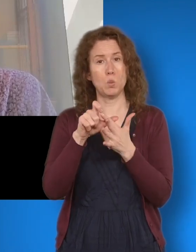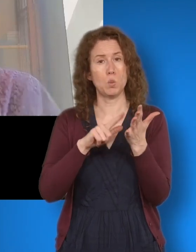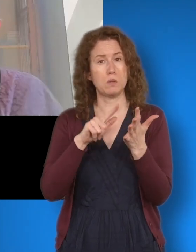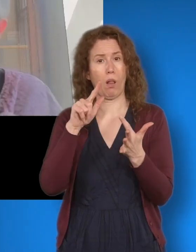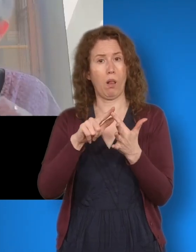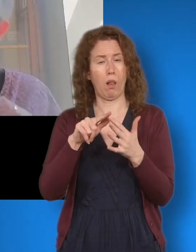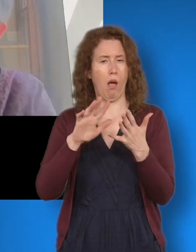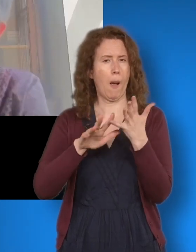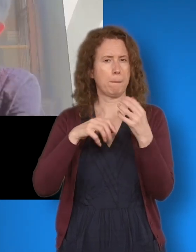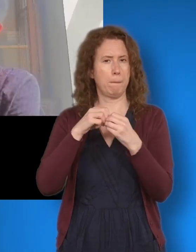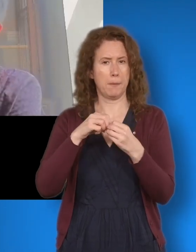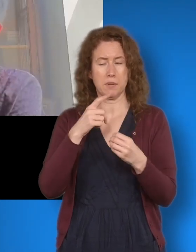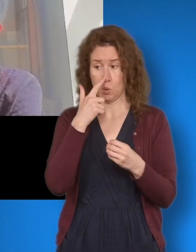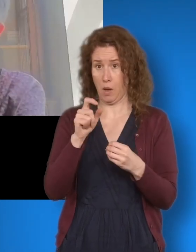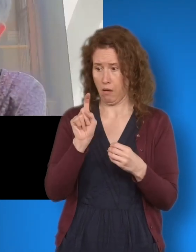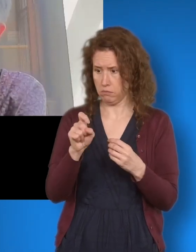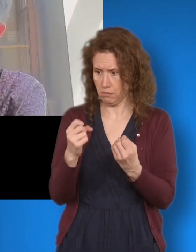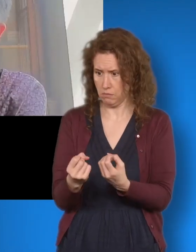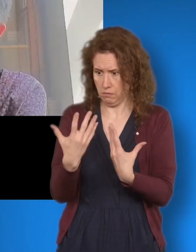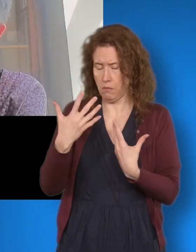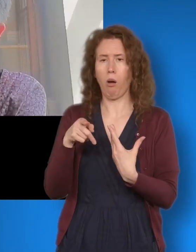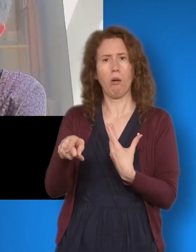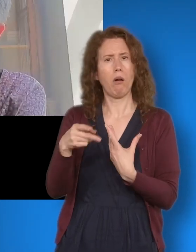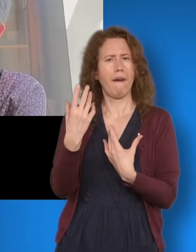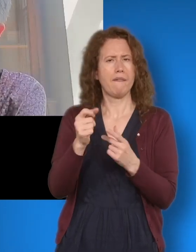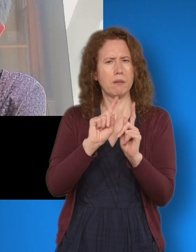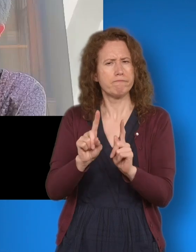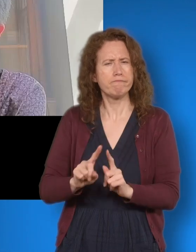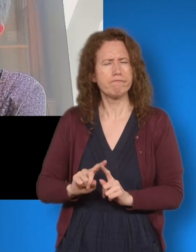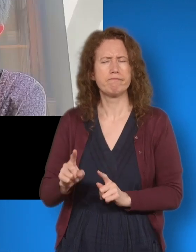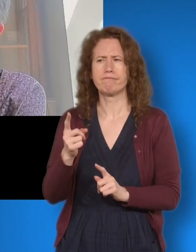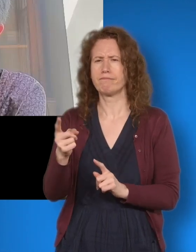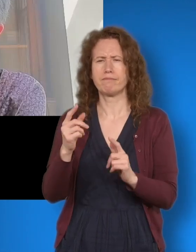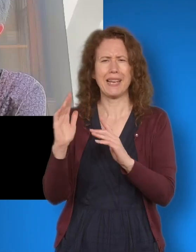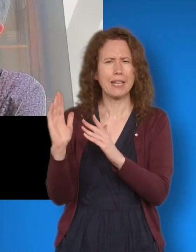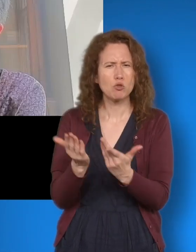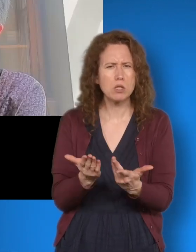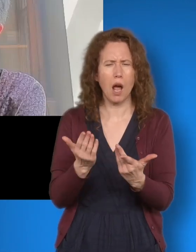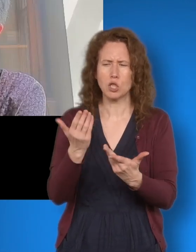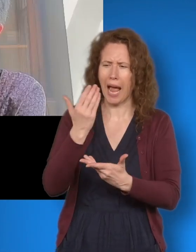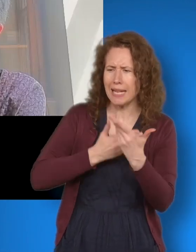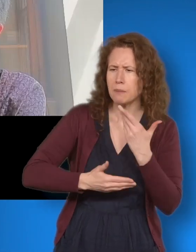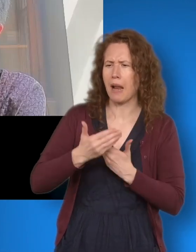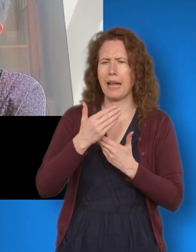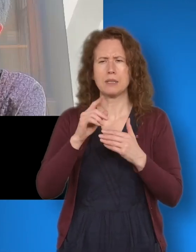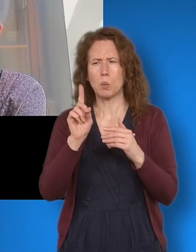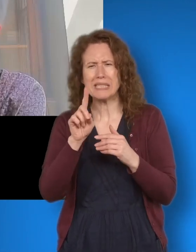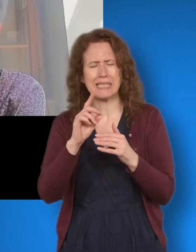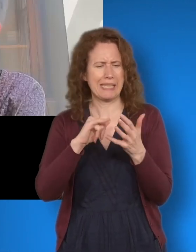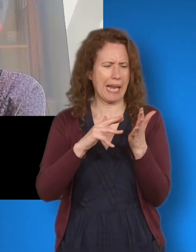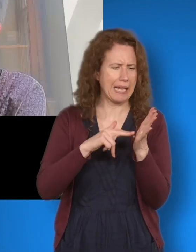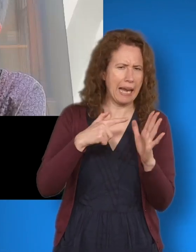have through that network, where we provide different sort of introduction to various bits of